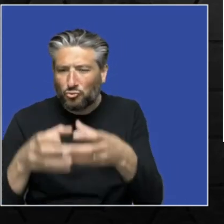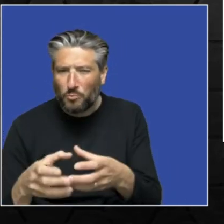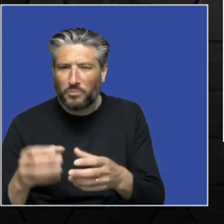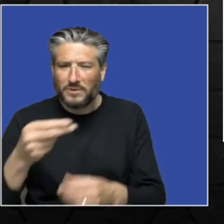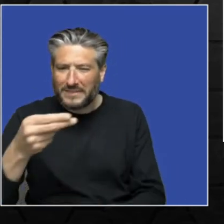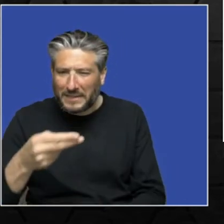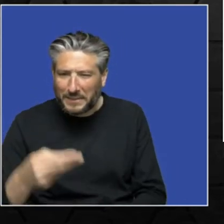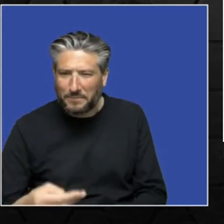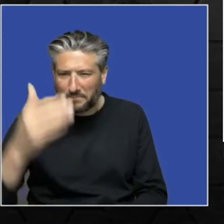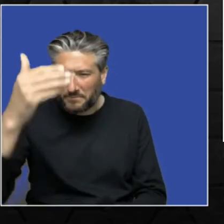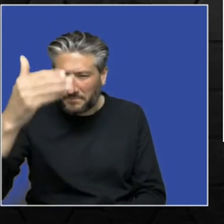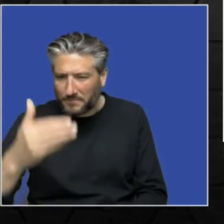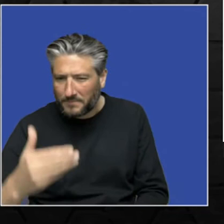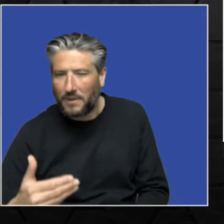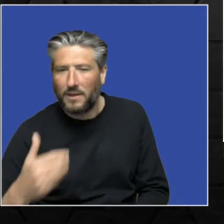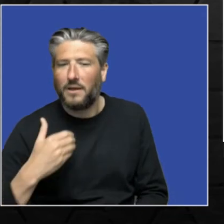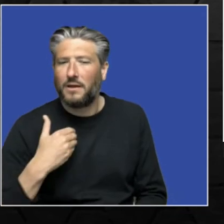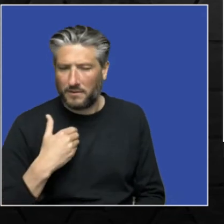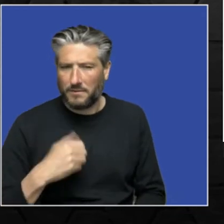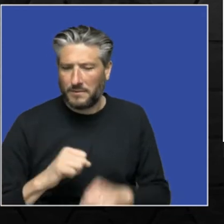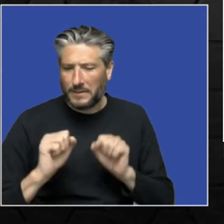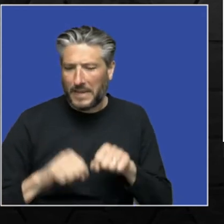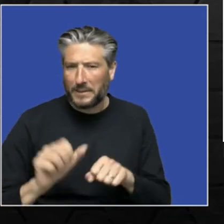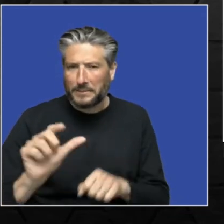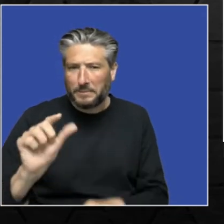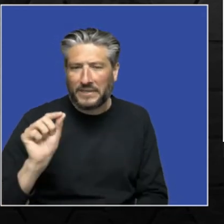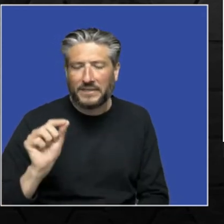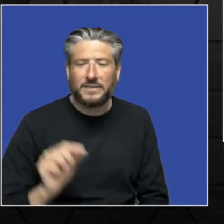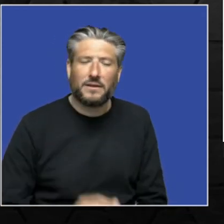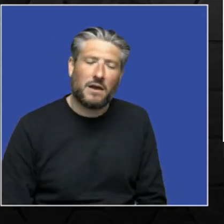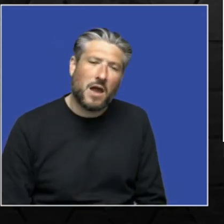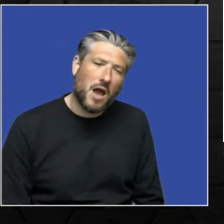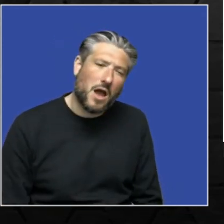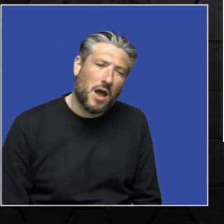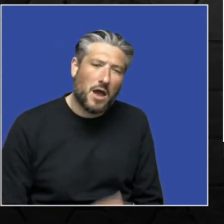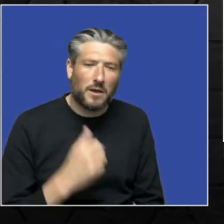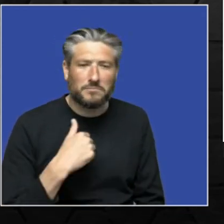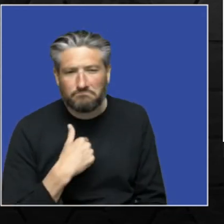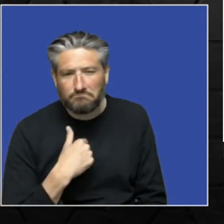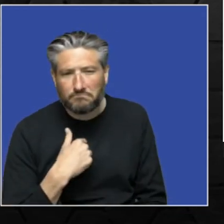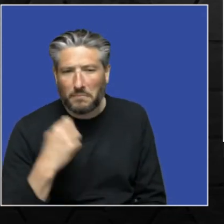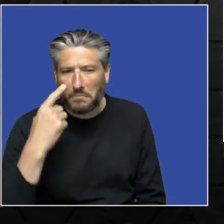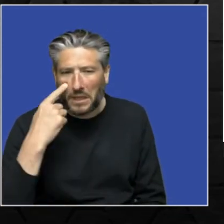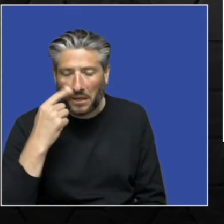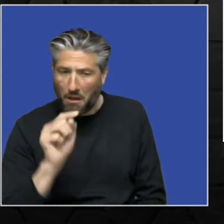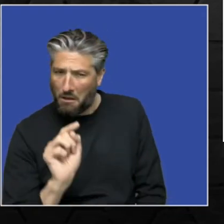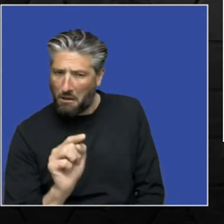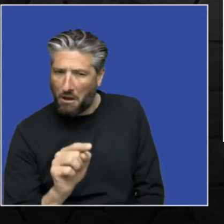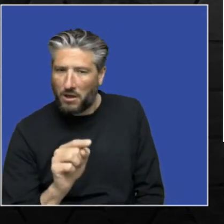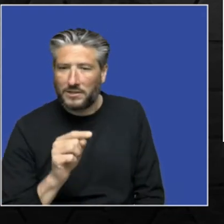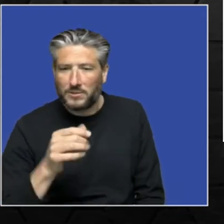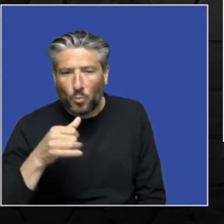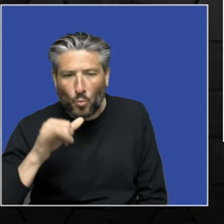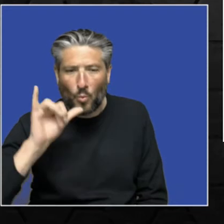let us maybe look at this particular wine glass. All right, or yeah,